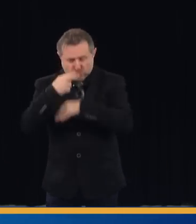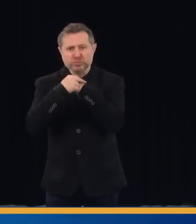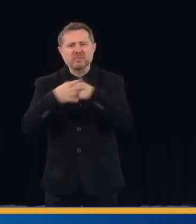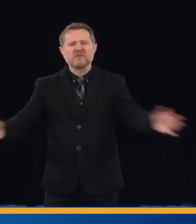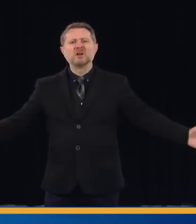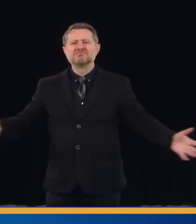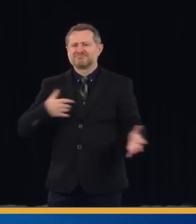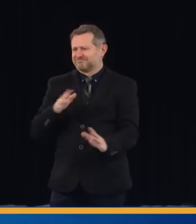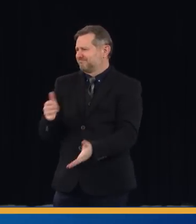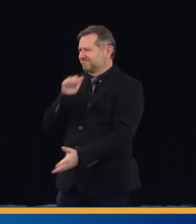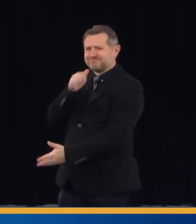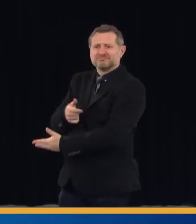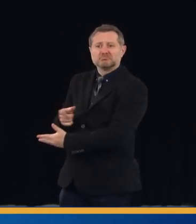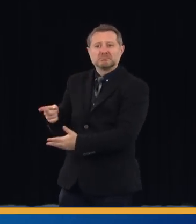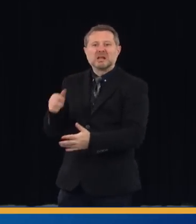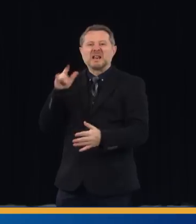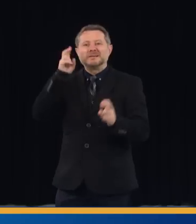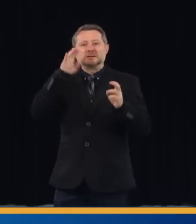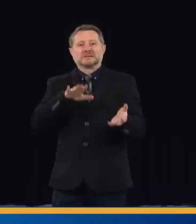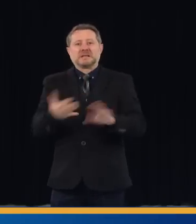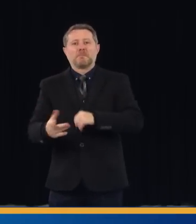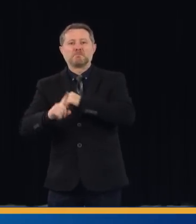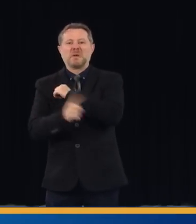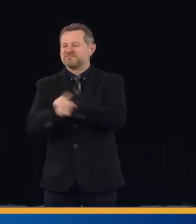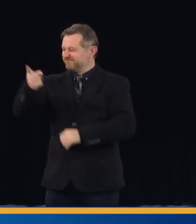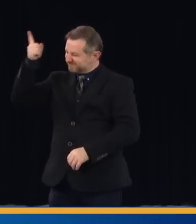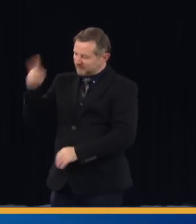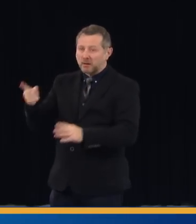death sentence. Here I am, I'm doing my show.